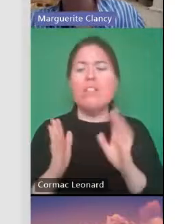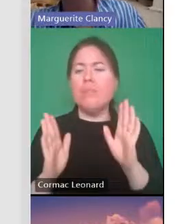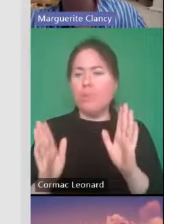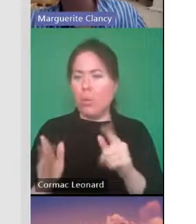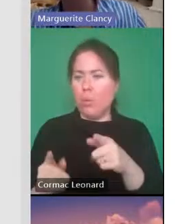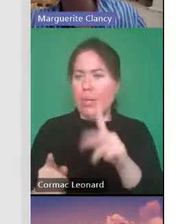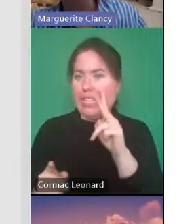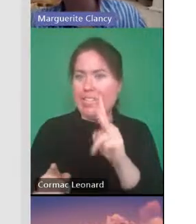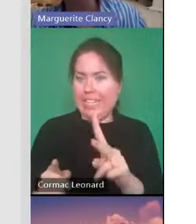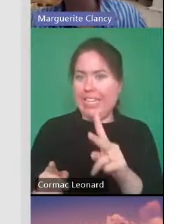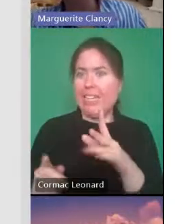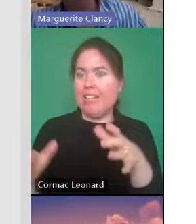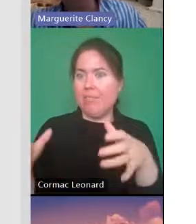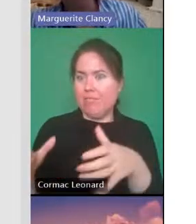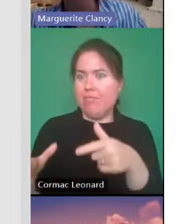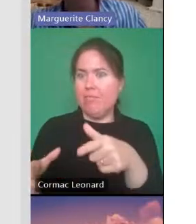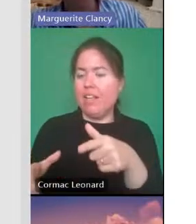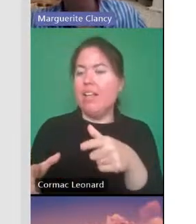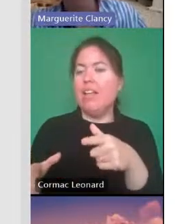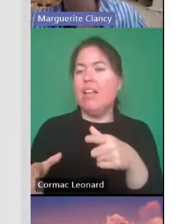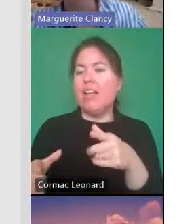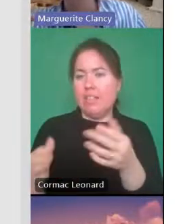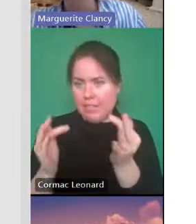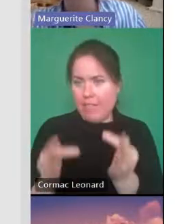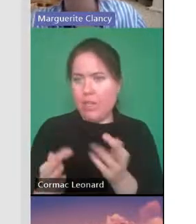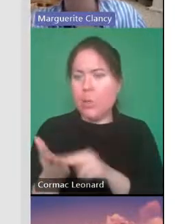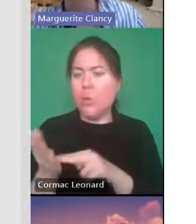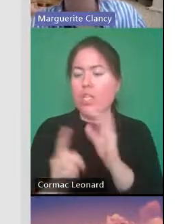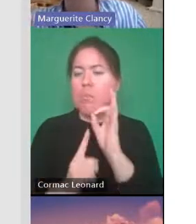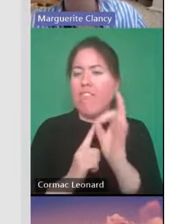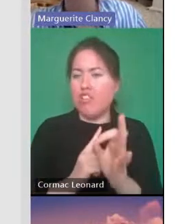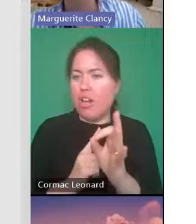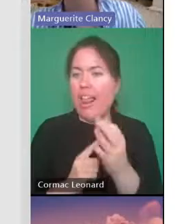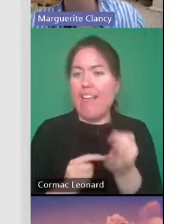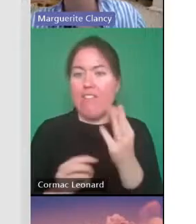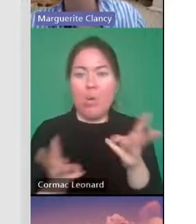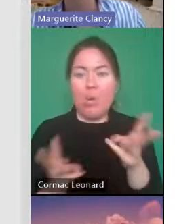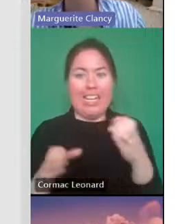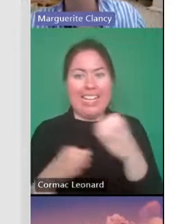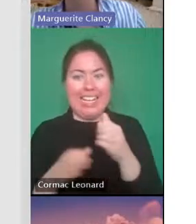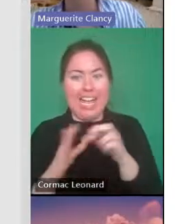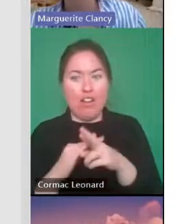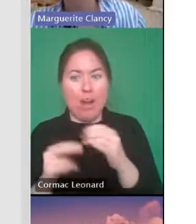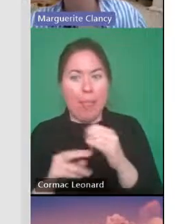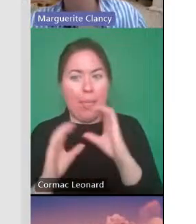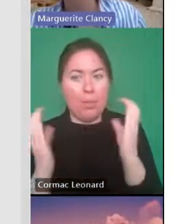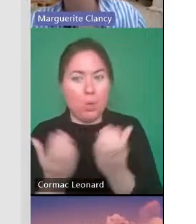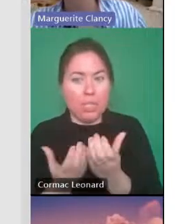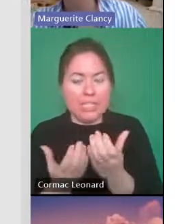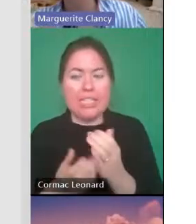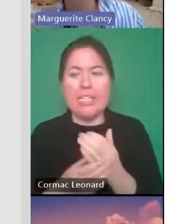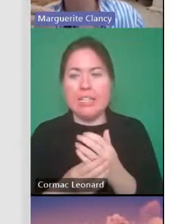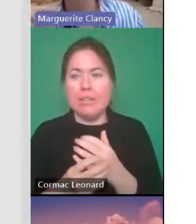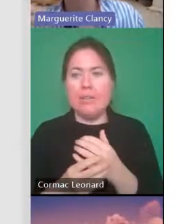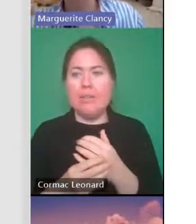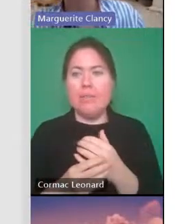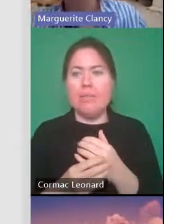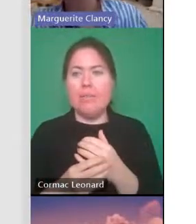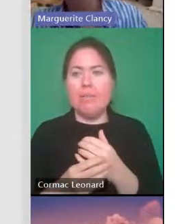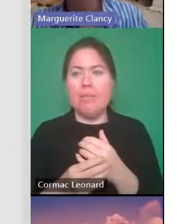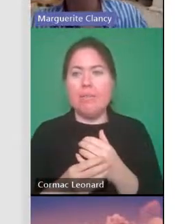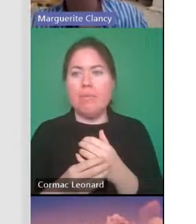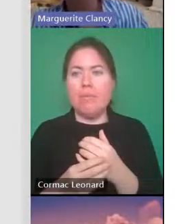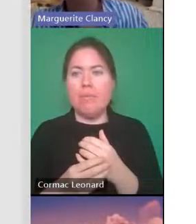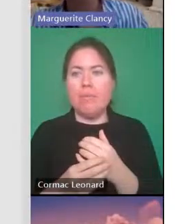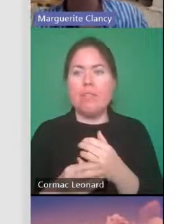see you as coming through the professional route if you're working as a carer in the community. So it's that